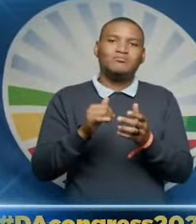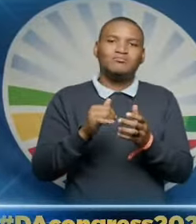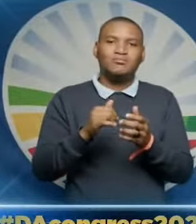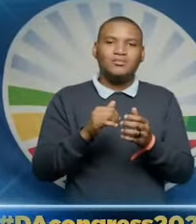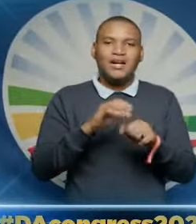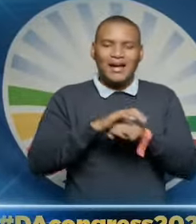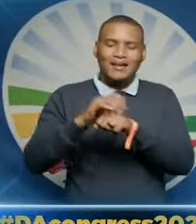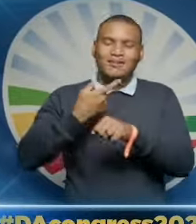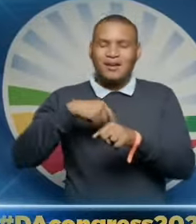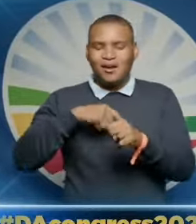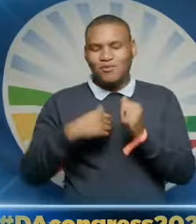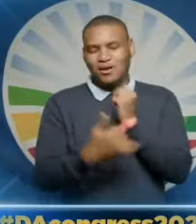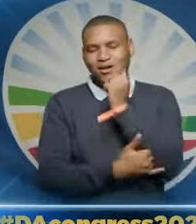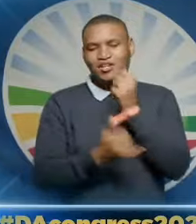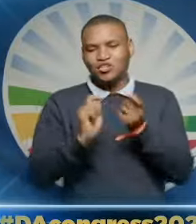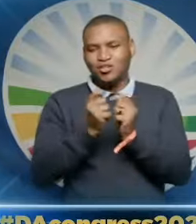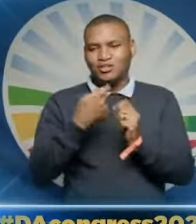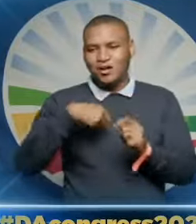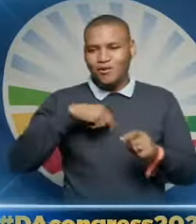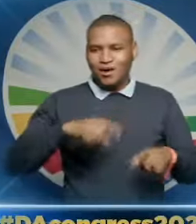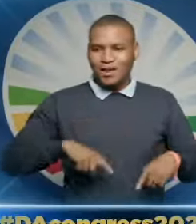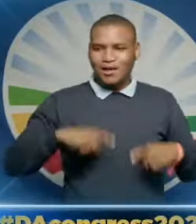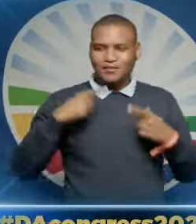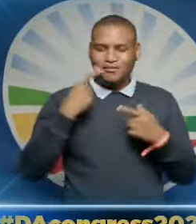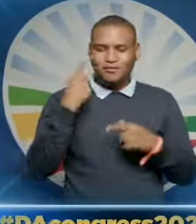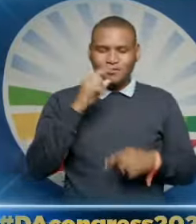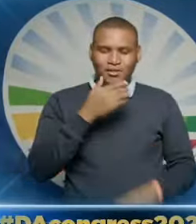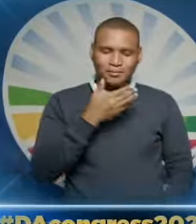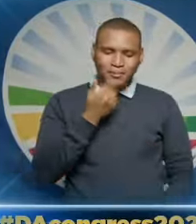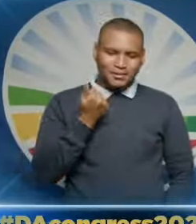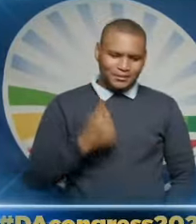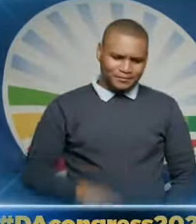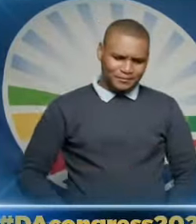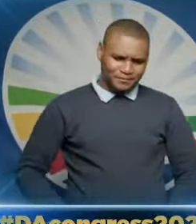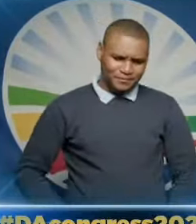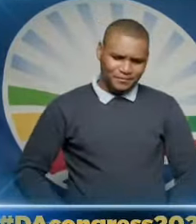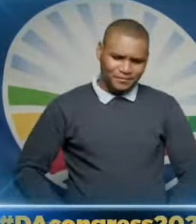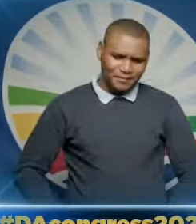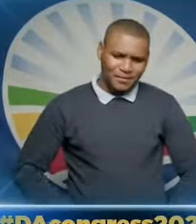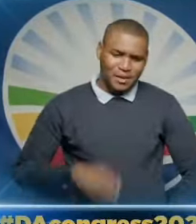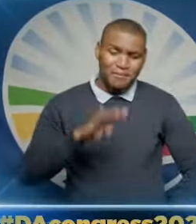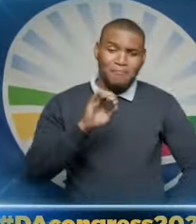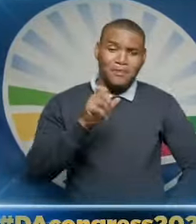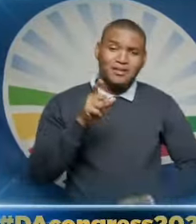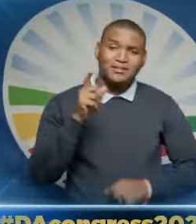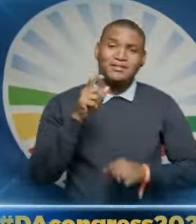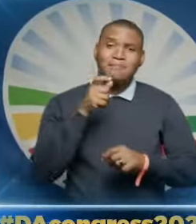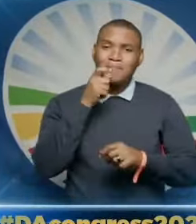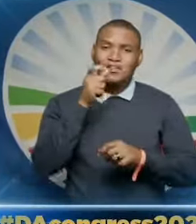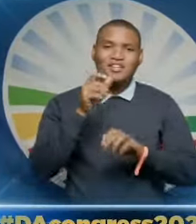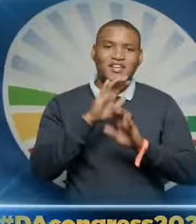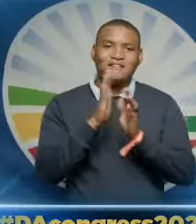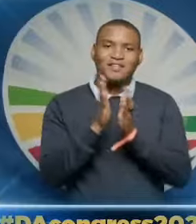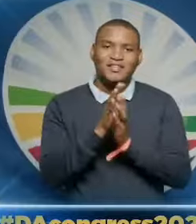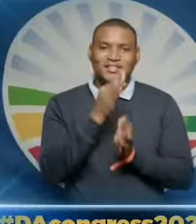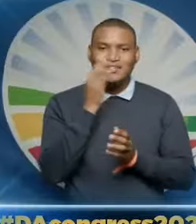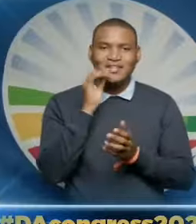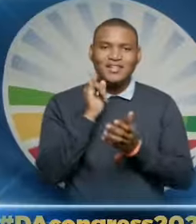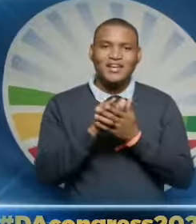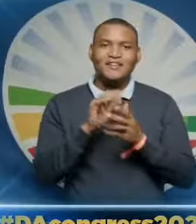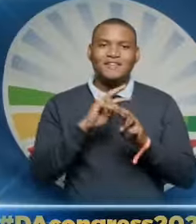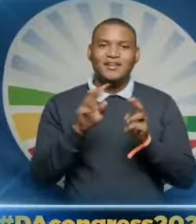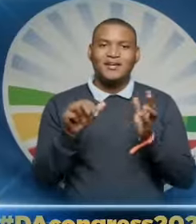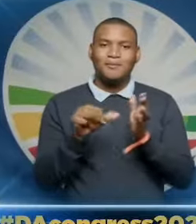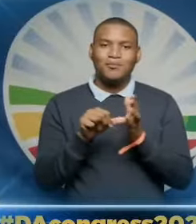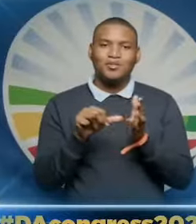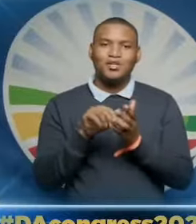change our lives and our opportunities for the better. Tammy? Look, Bax pretty much mentioned everything, and he said something very